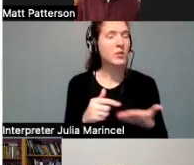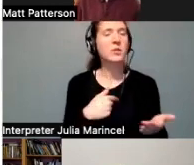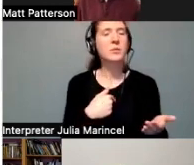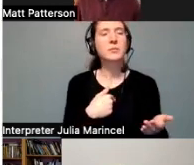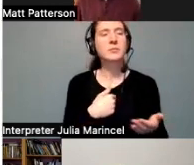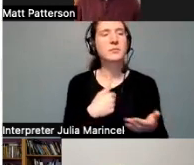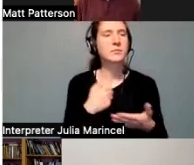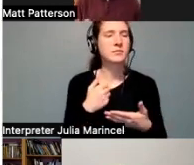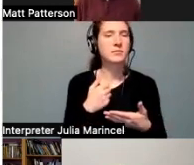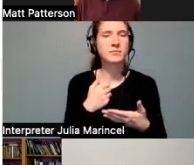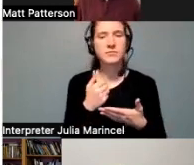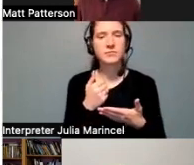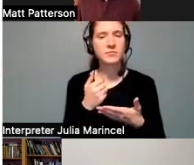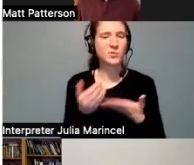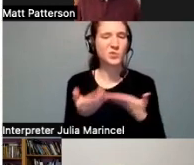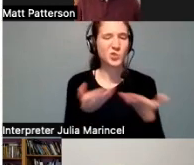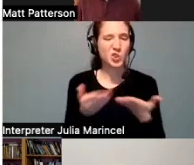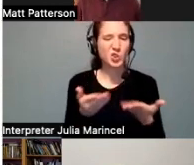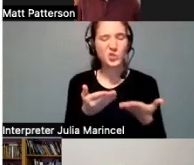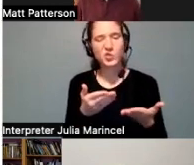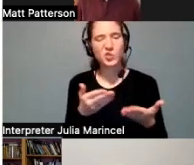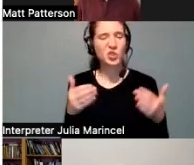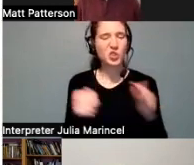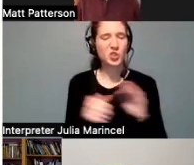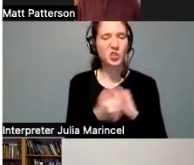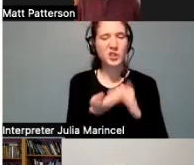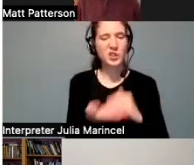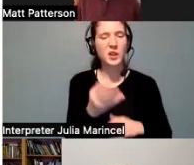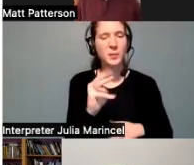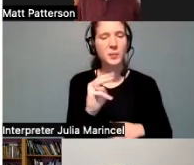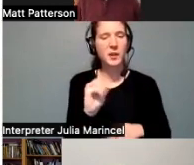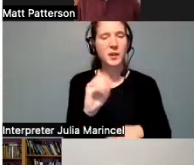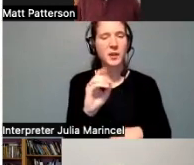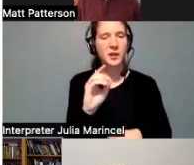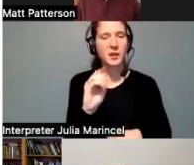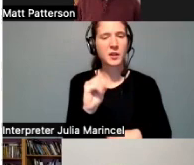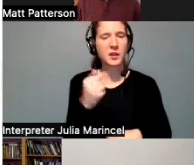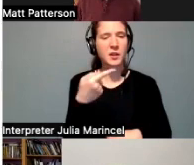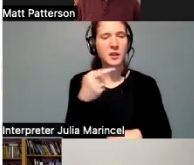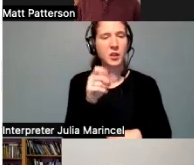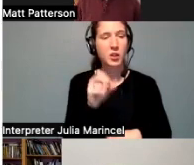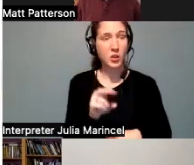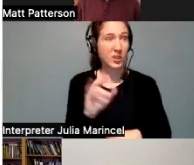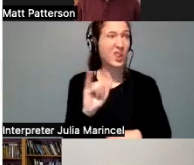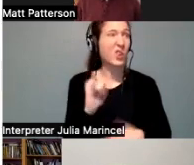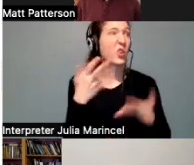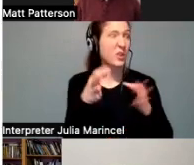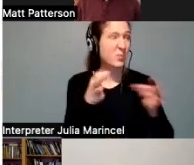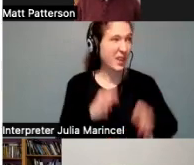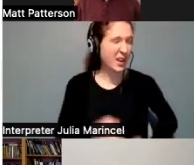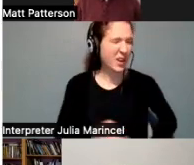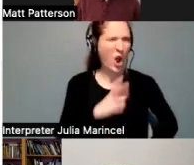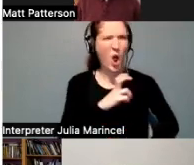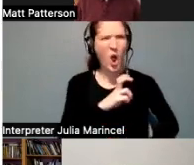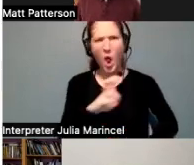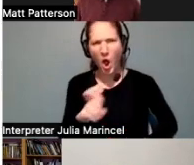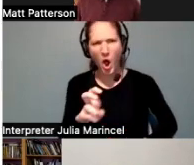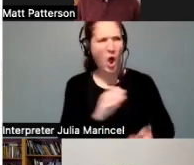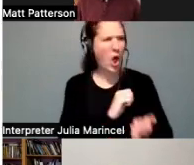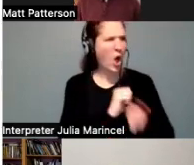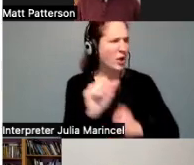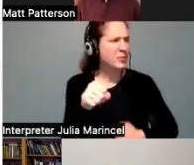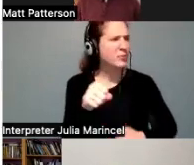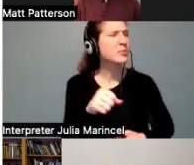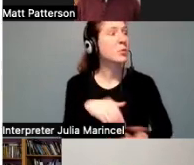Madagascar, getting there, like you had mentioned in the intro, it was a long trip, and then once I got there, I had to like drive. They call